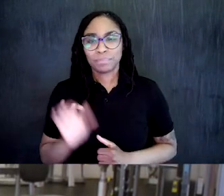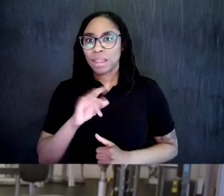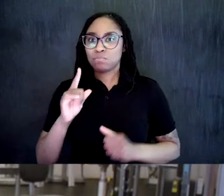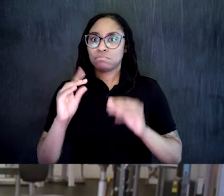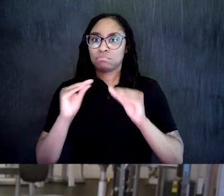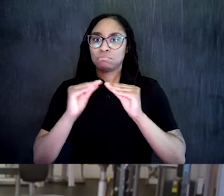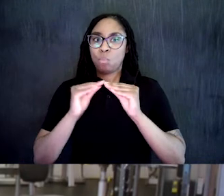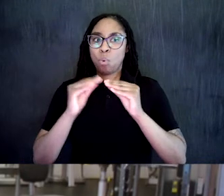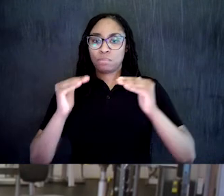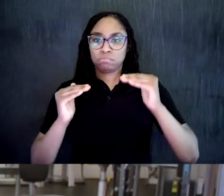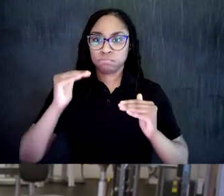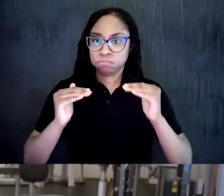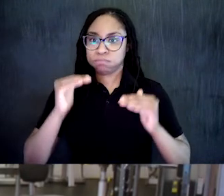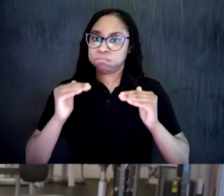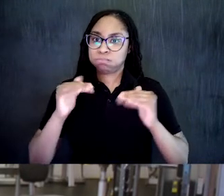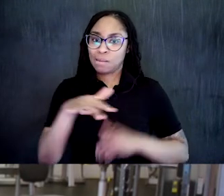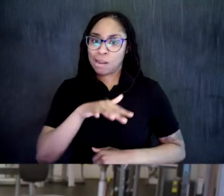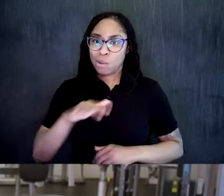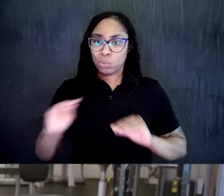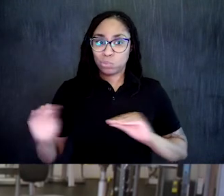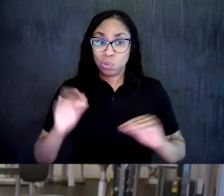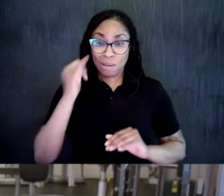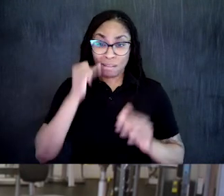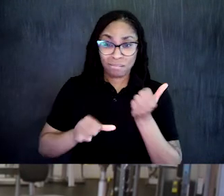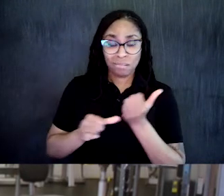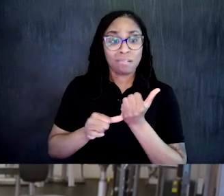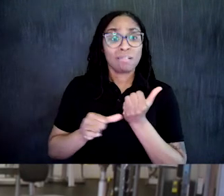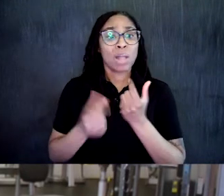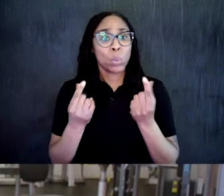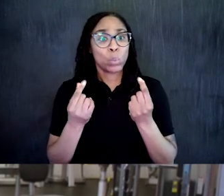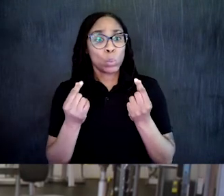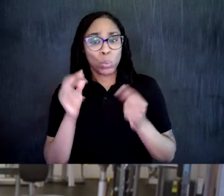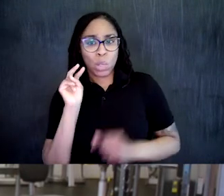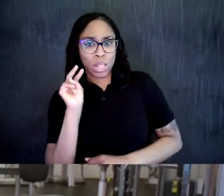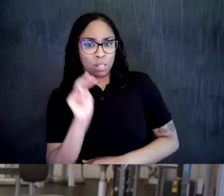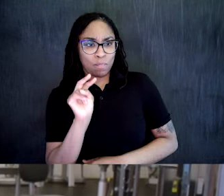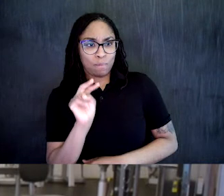them to do as much as possible. For 2 more, and last one,